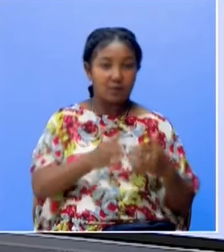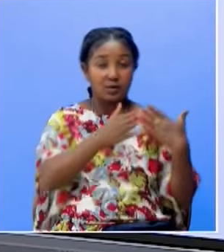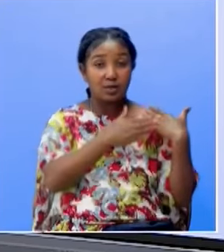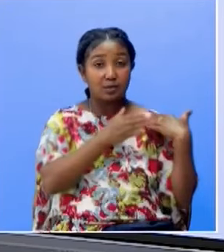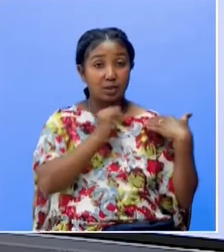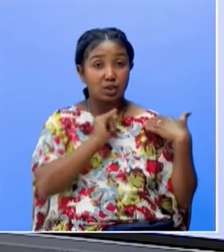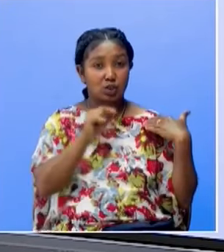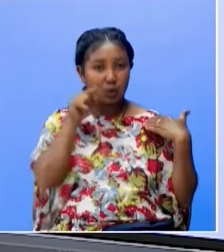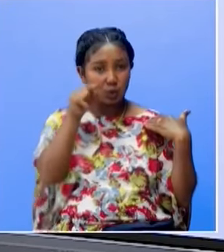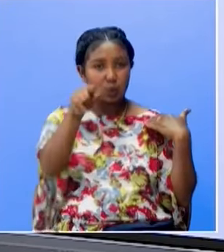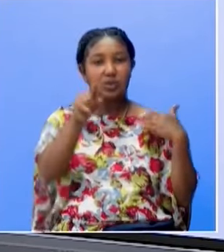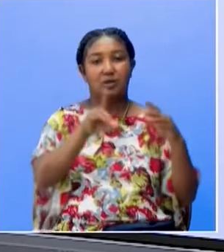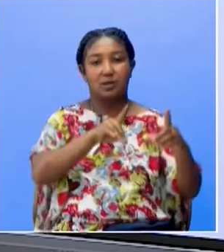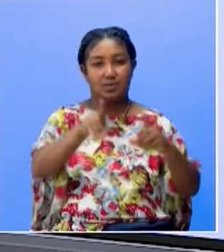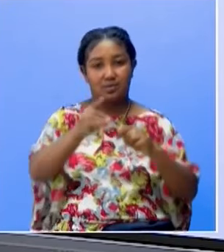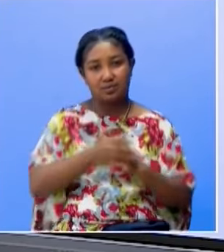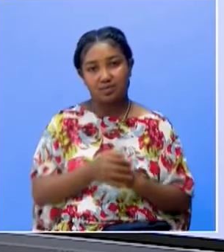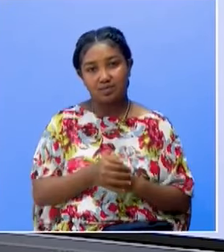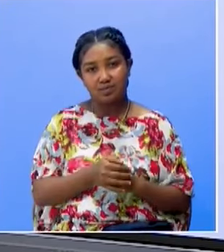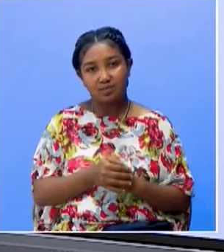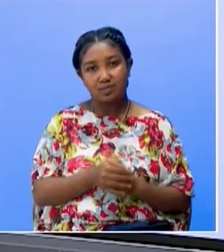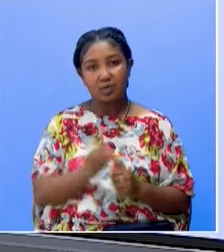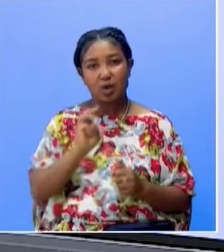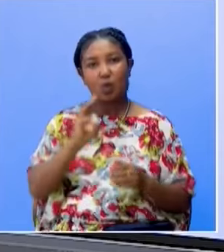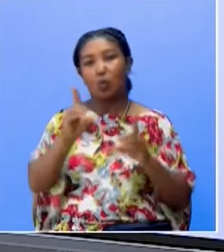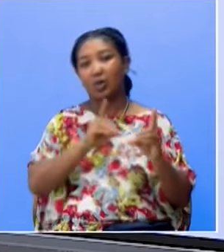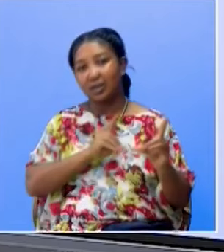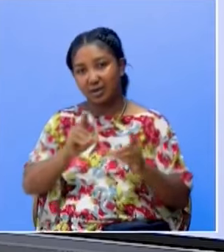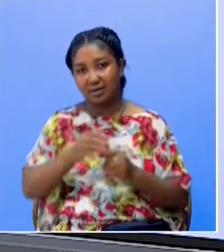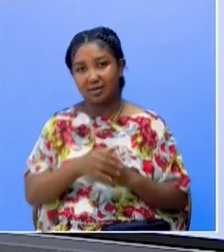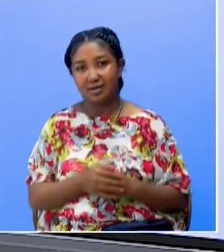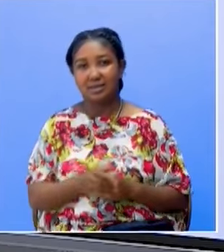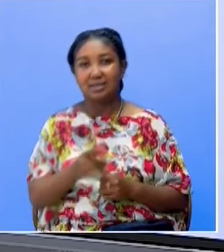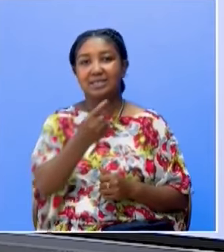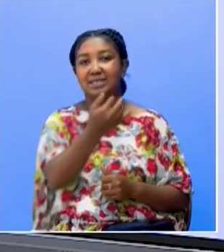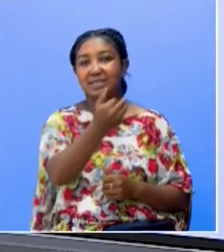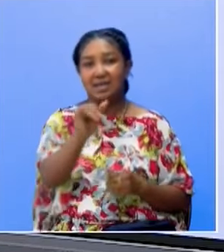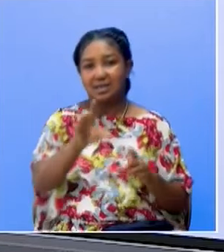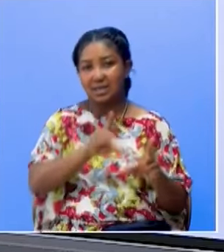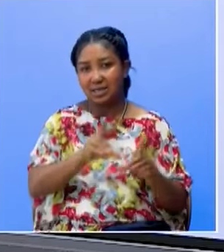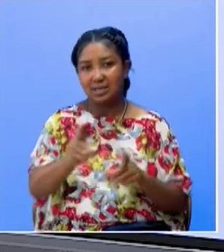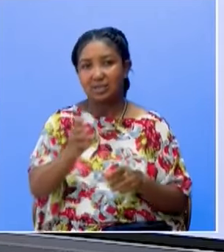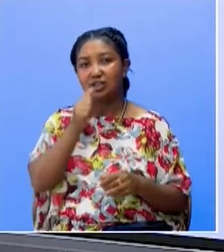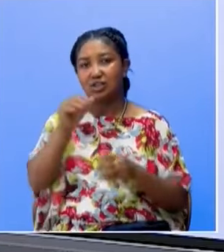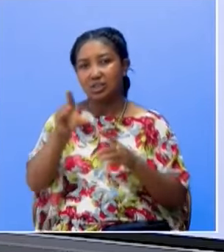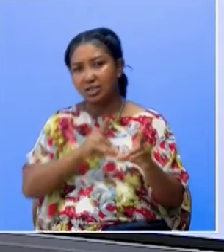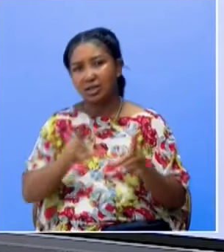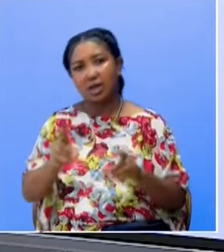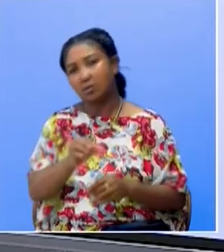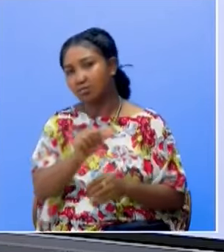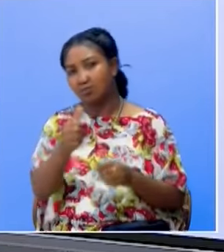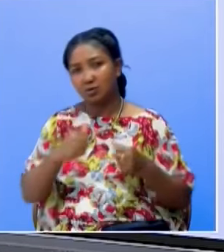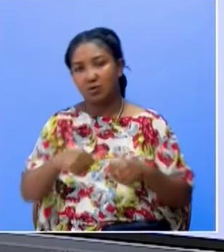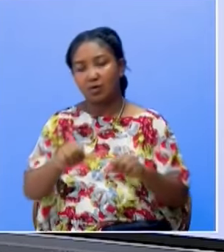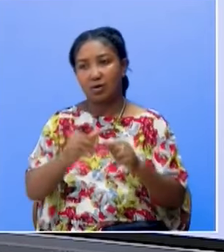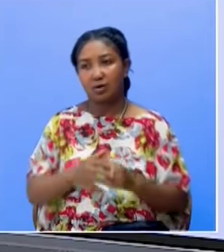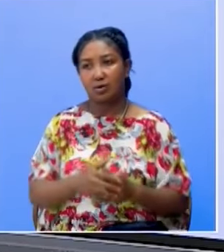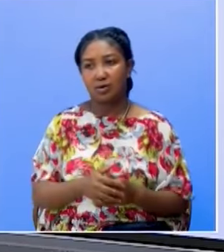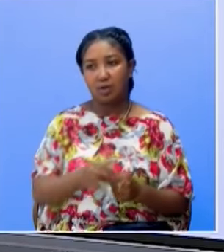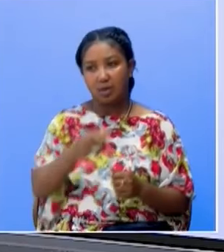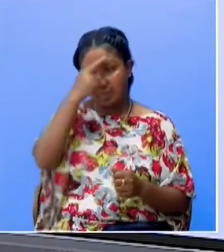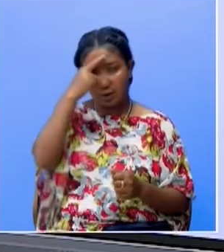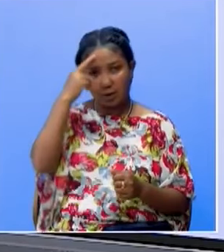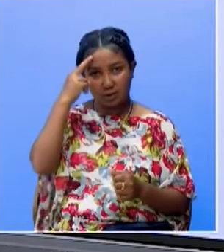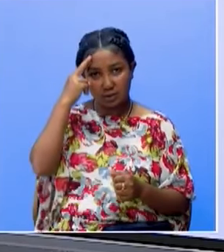is you did. We did. They did. She did, and so forth, okay?